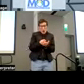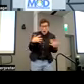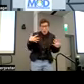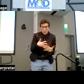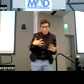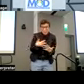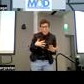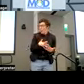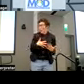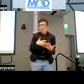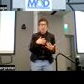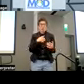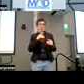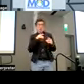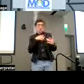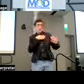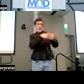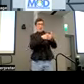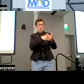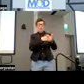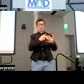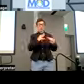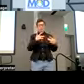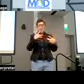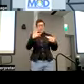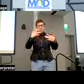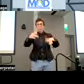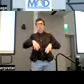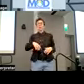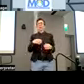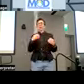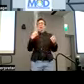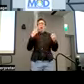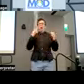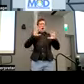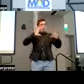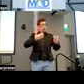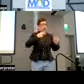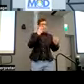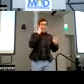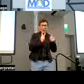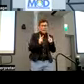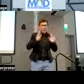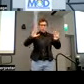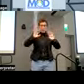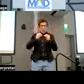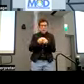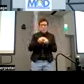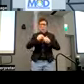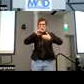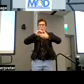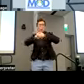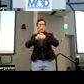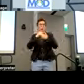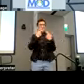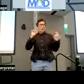for, you know, the future fast forward, we put together a great group of blind people and organizations. And we worked with the major banks